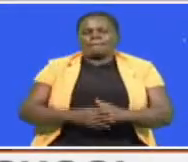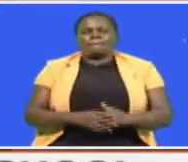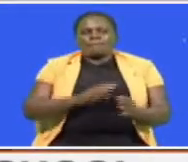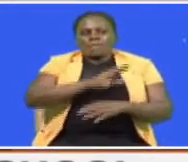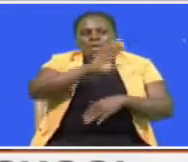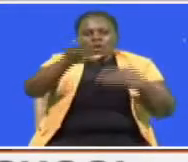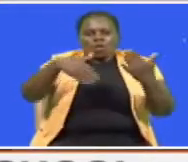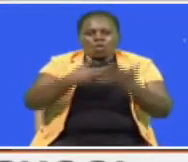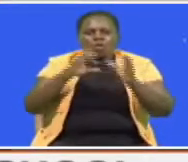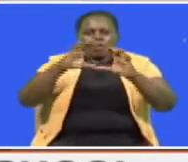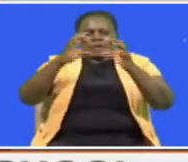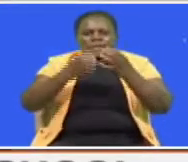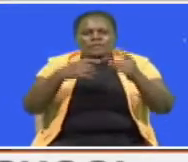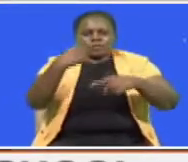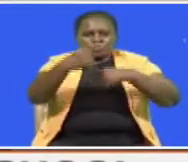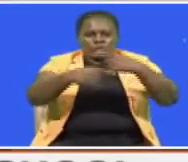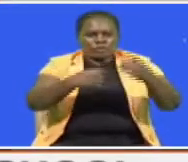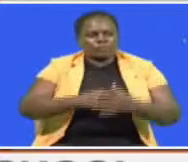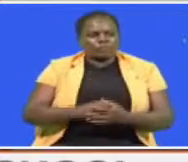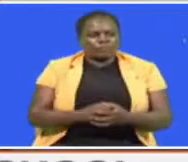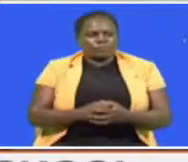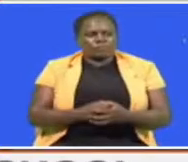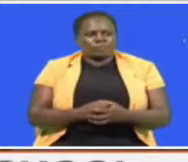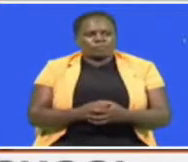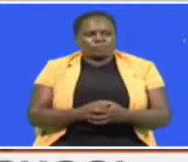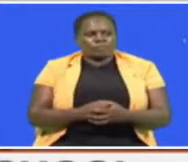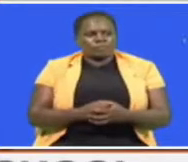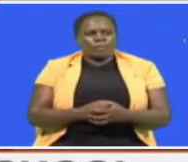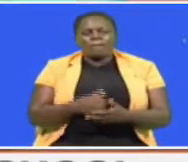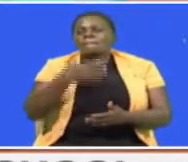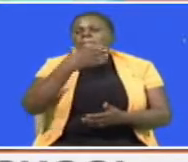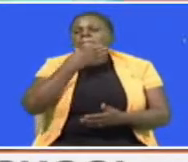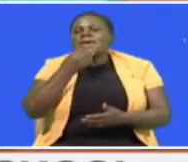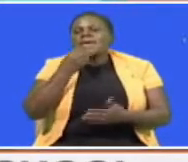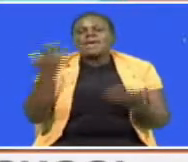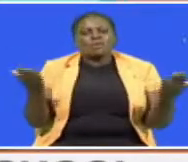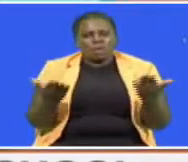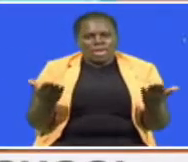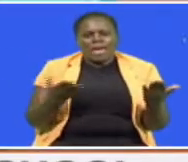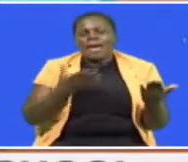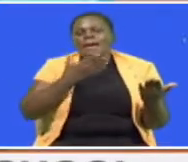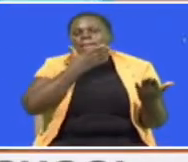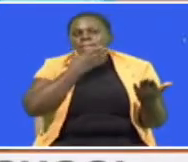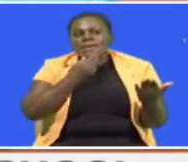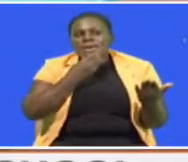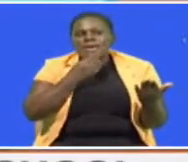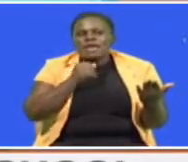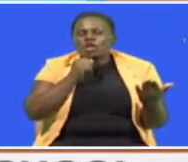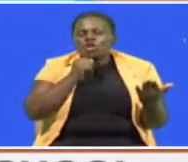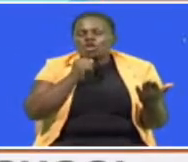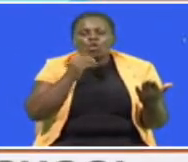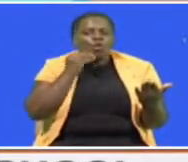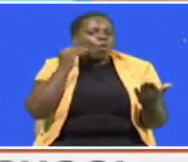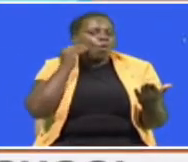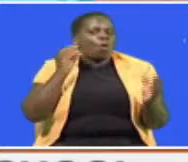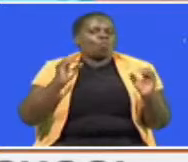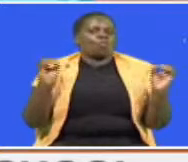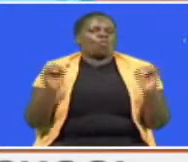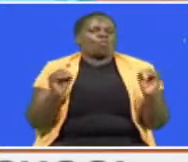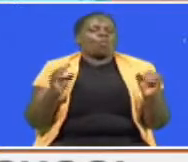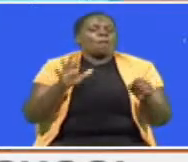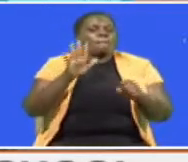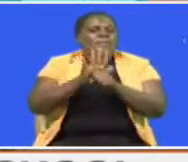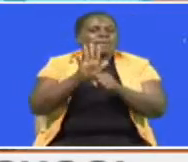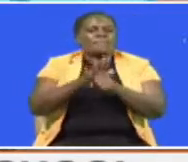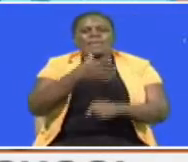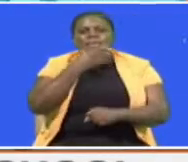With all these classes going on, where are the men? Men, they are not staying at home. Most of